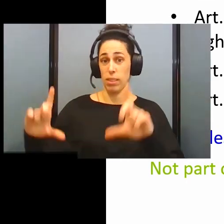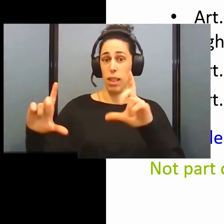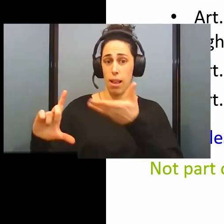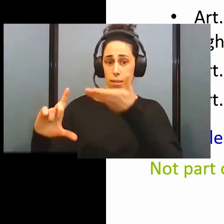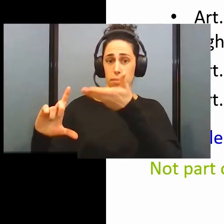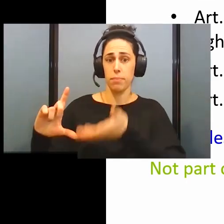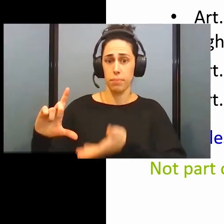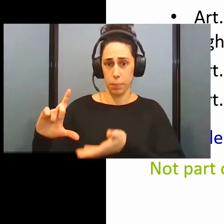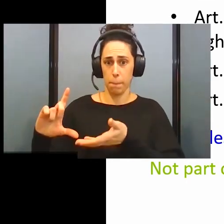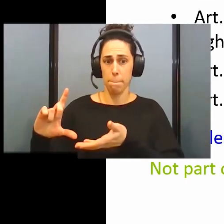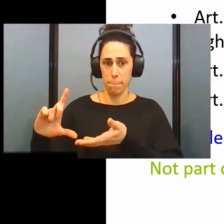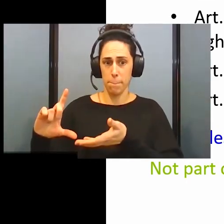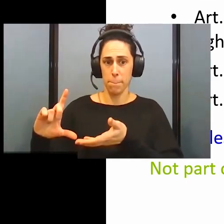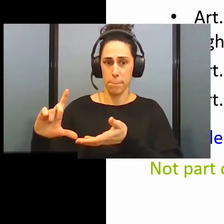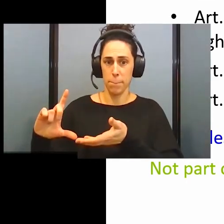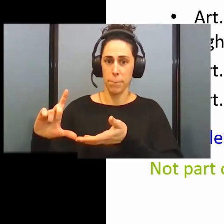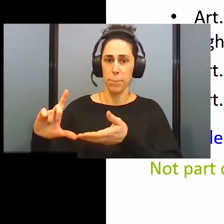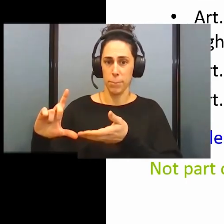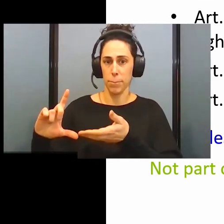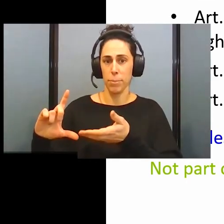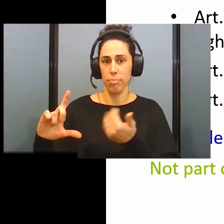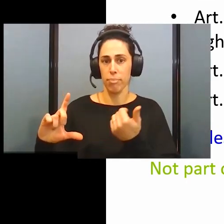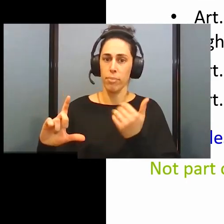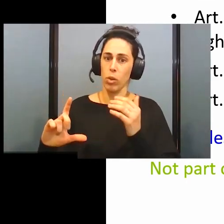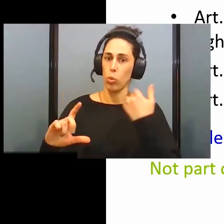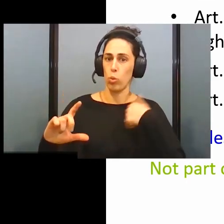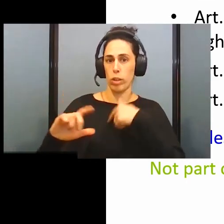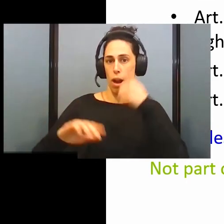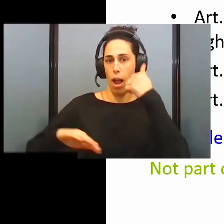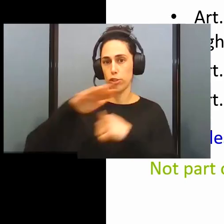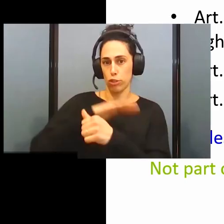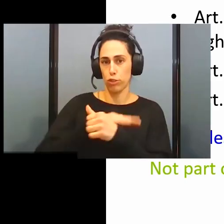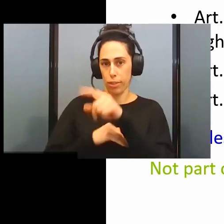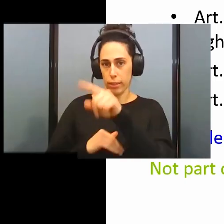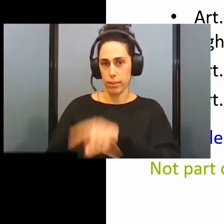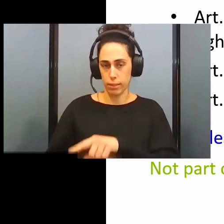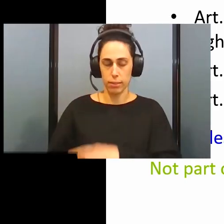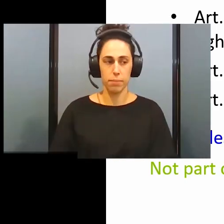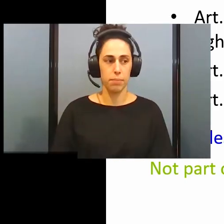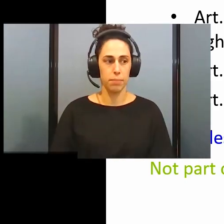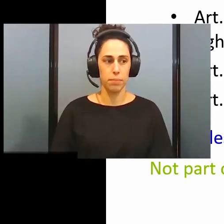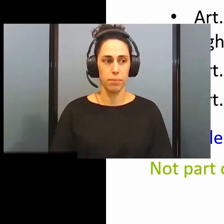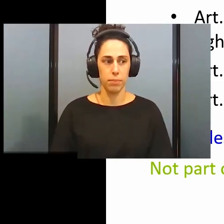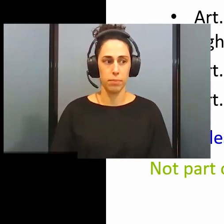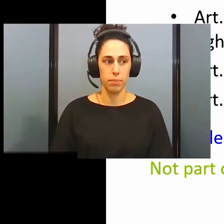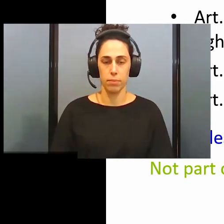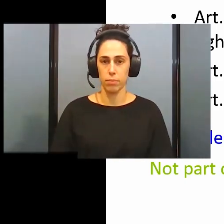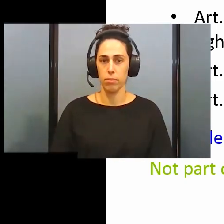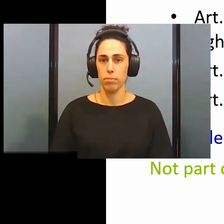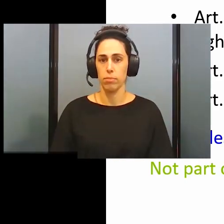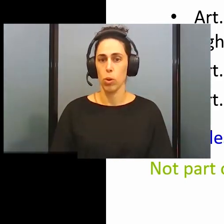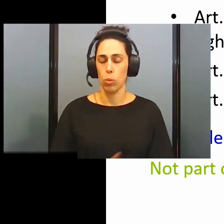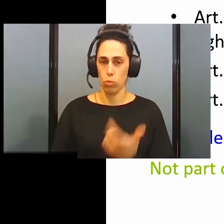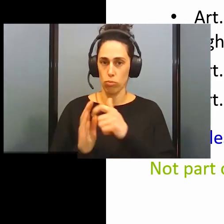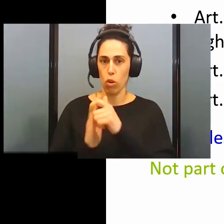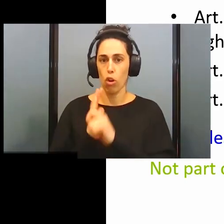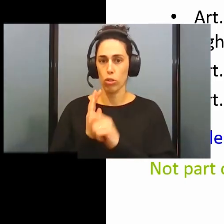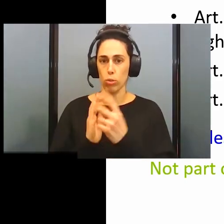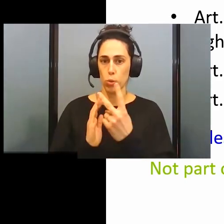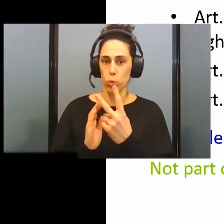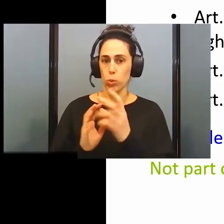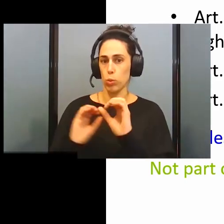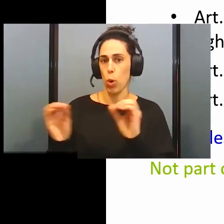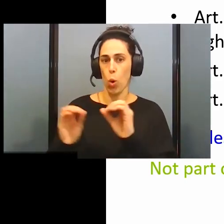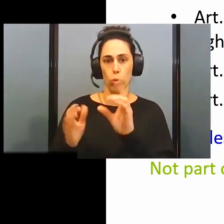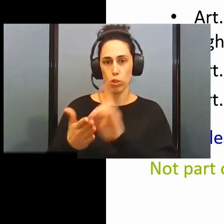says, there should be no discrimination for any reason. Article 3 is best interests is the primary consideration to be